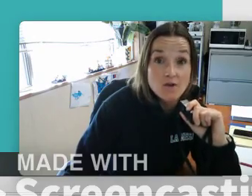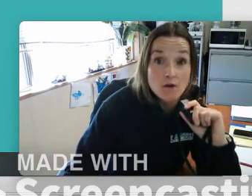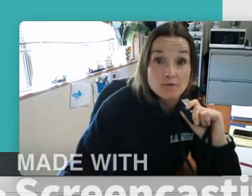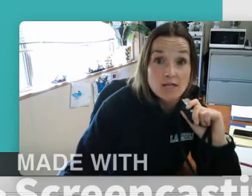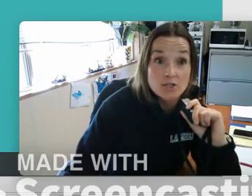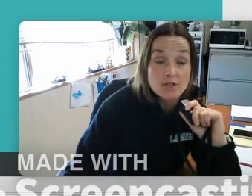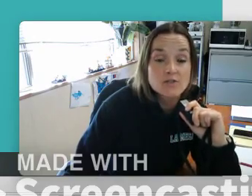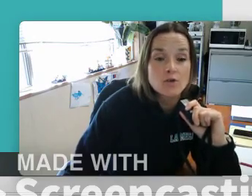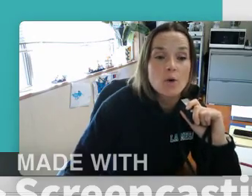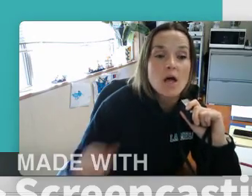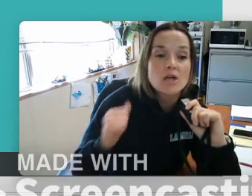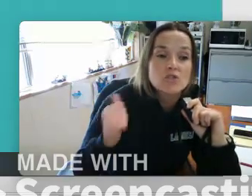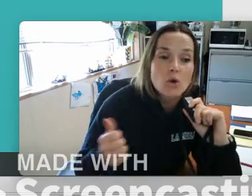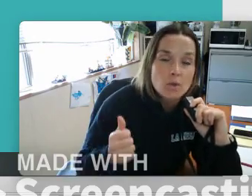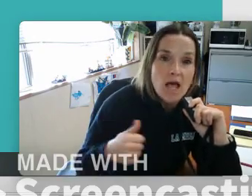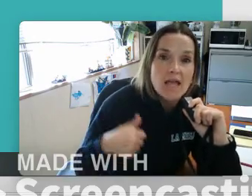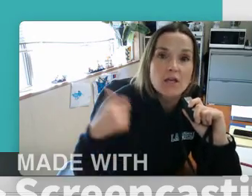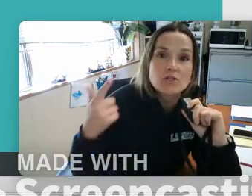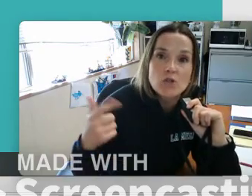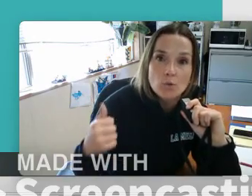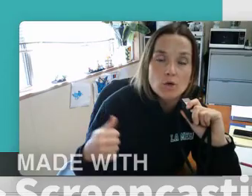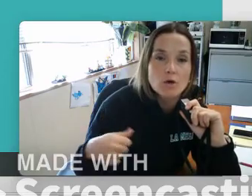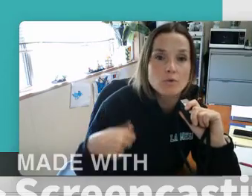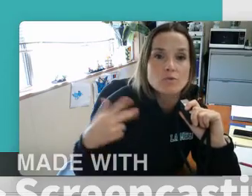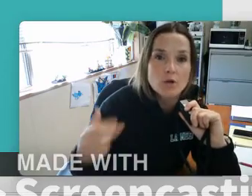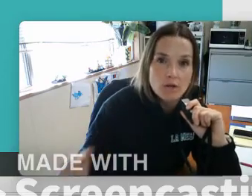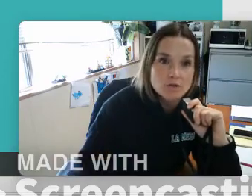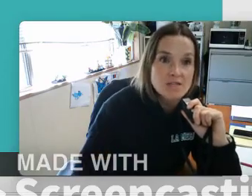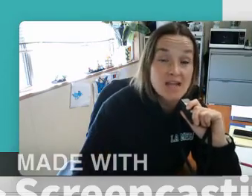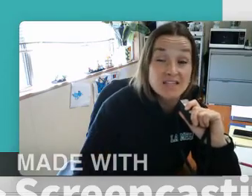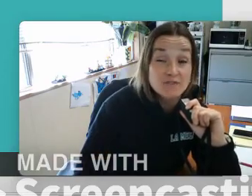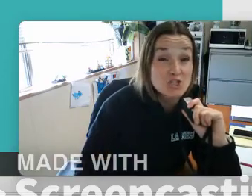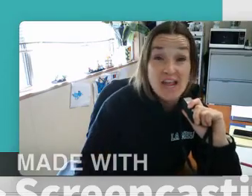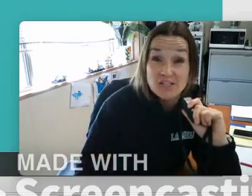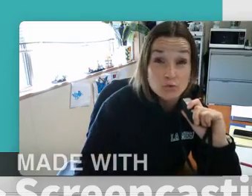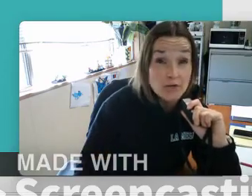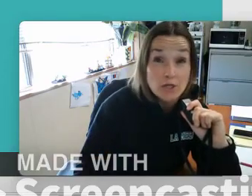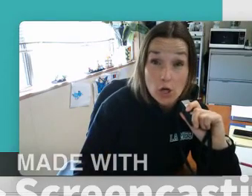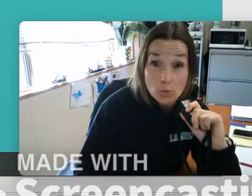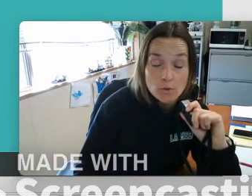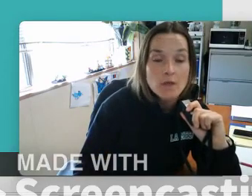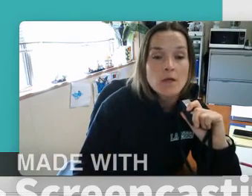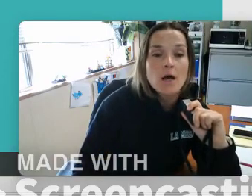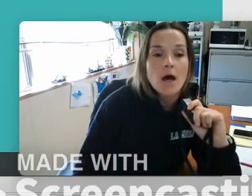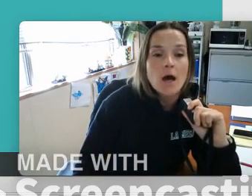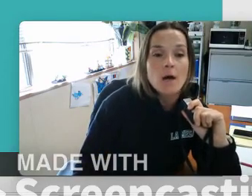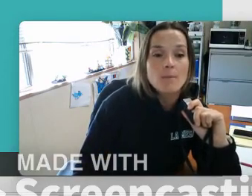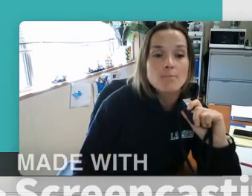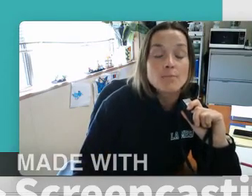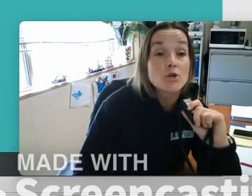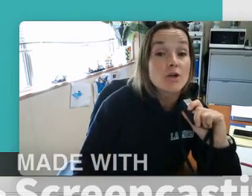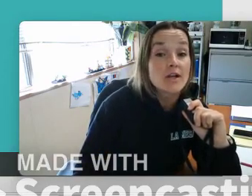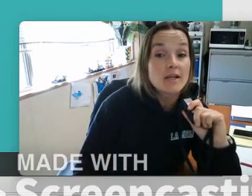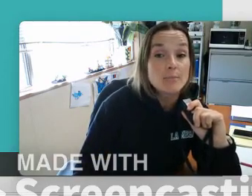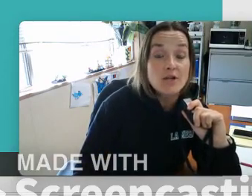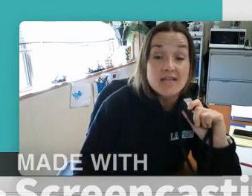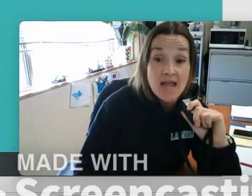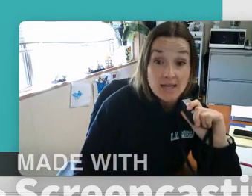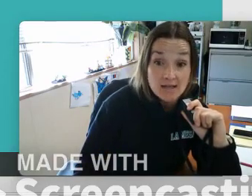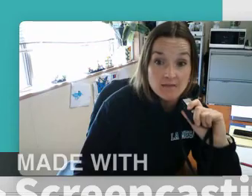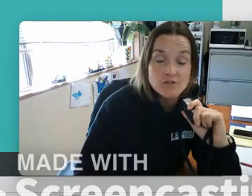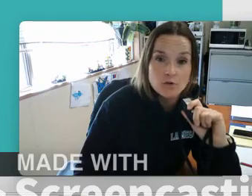negative connotation. So don't like, don't know, don't understand. If you're just answering no, you're gonna